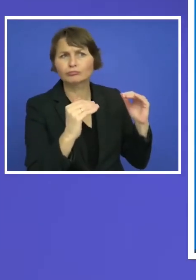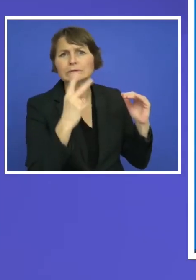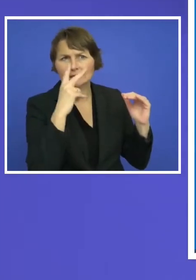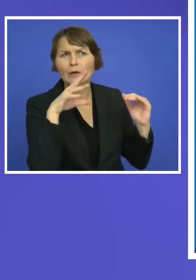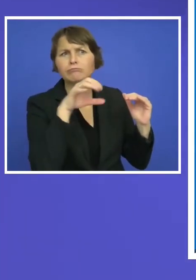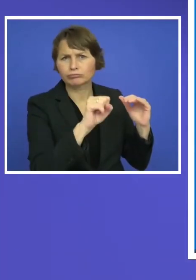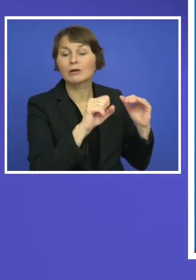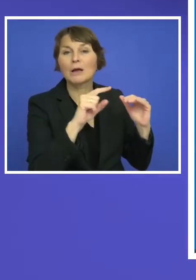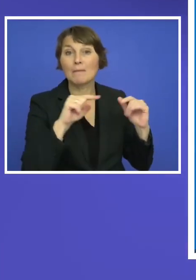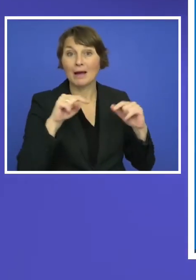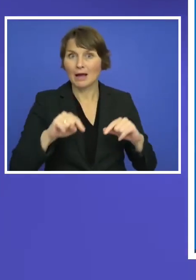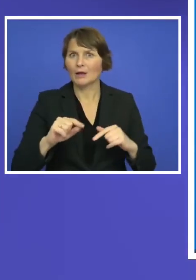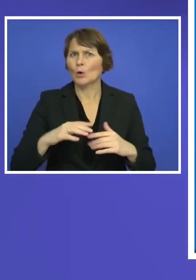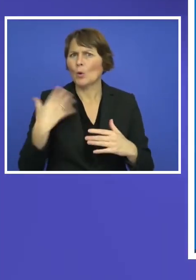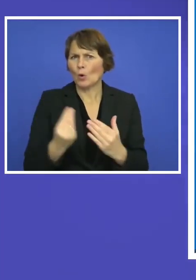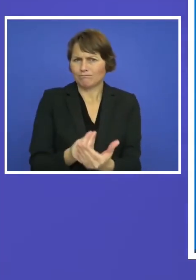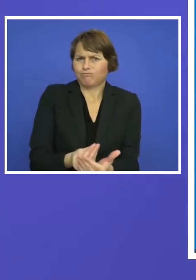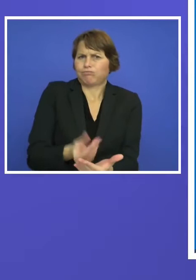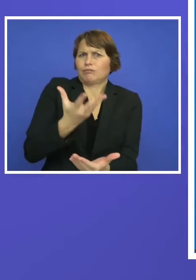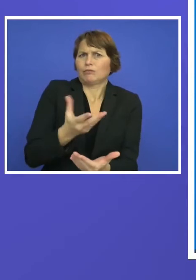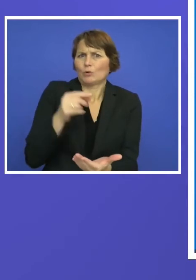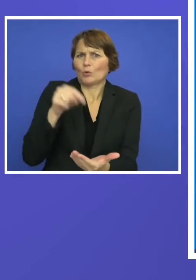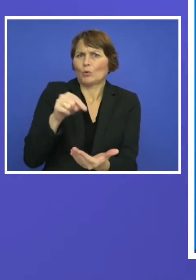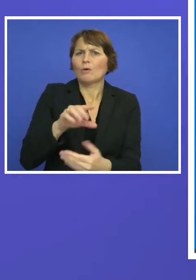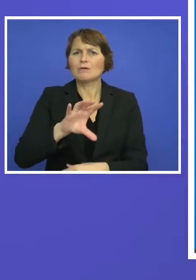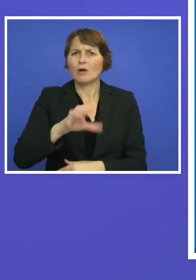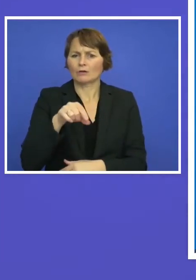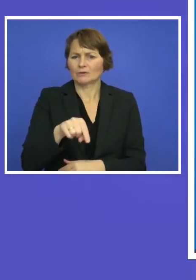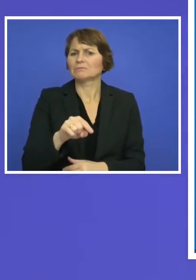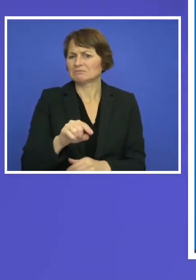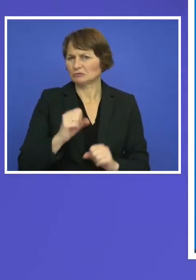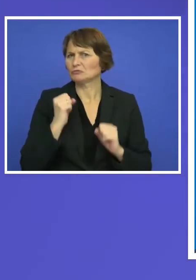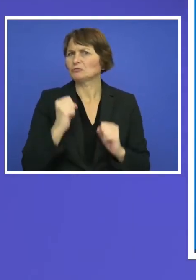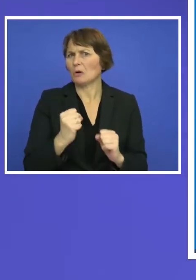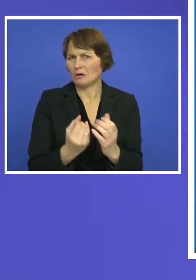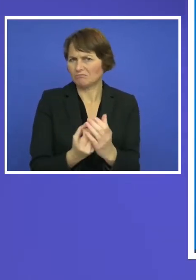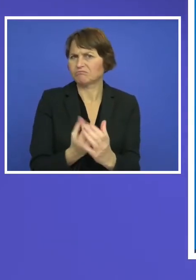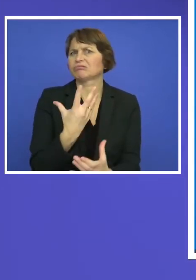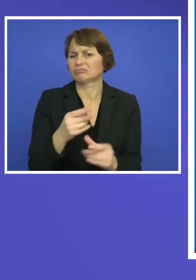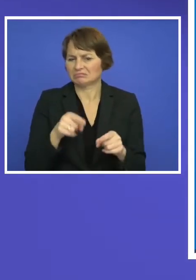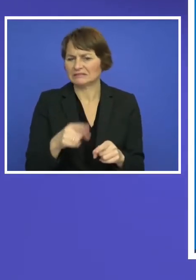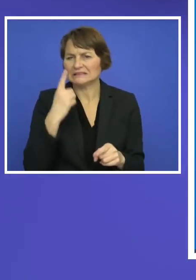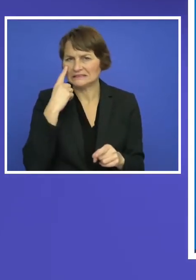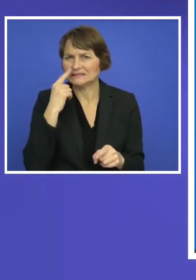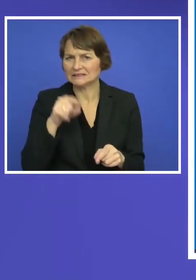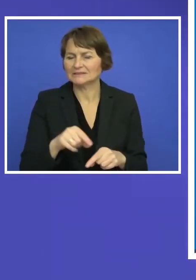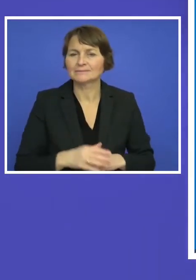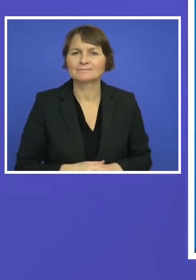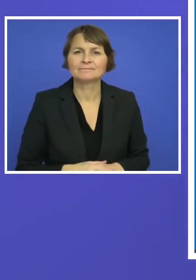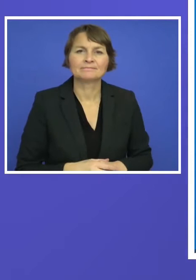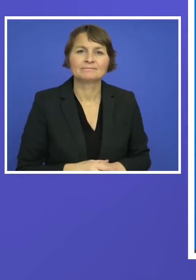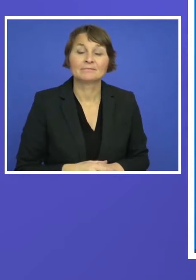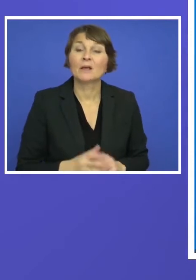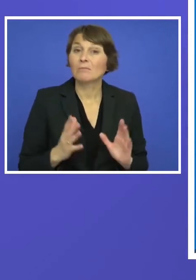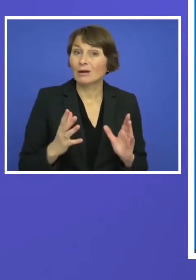visible in the at the country level. And this is despite policies